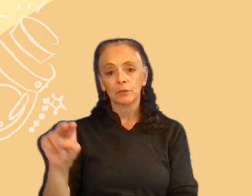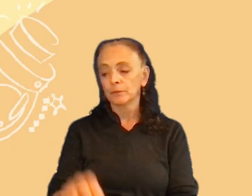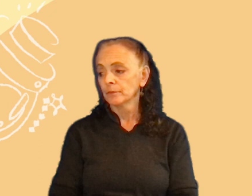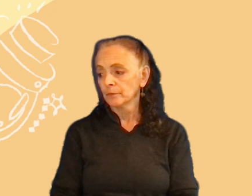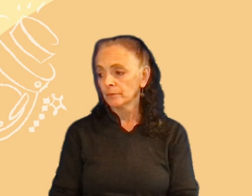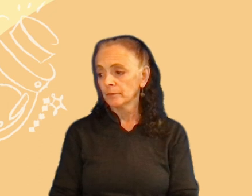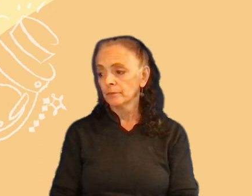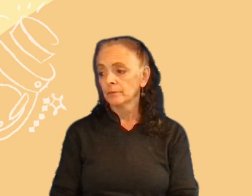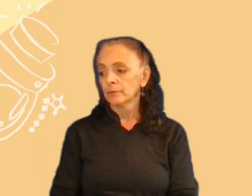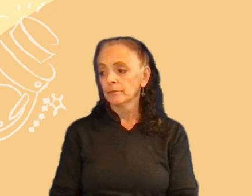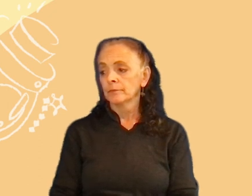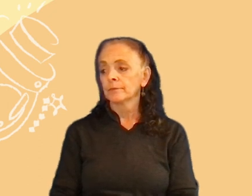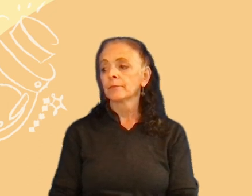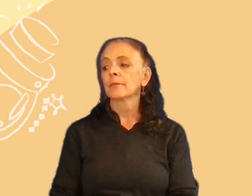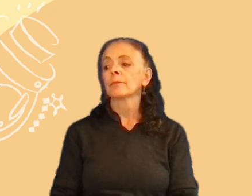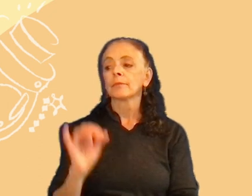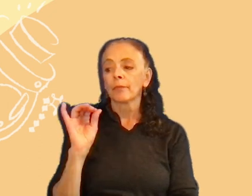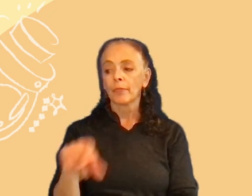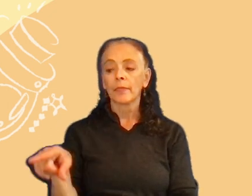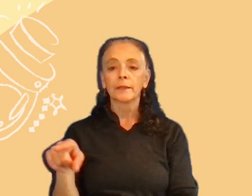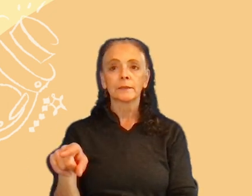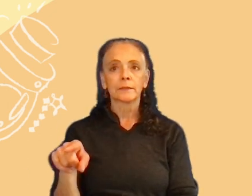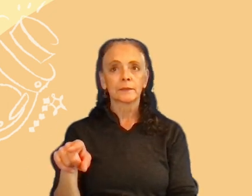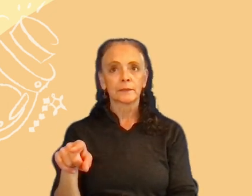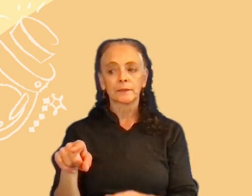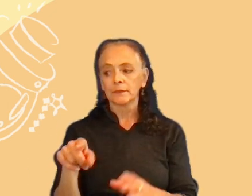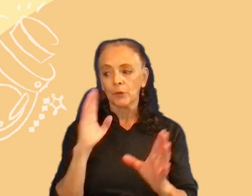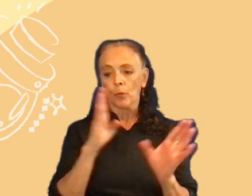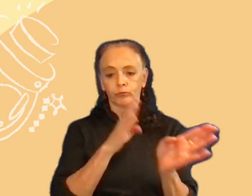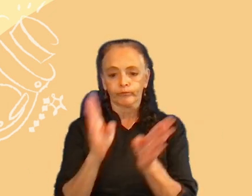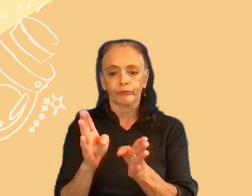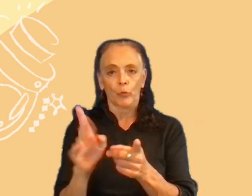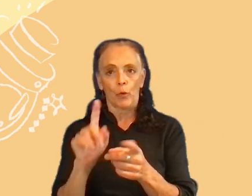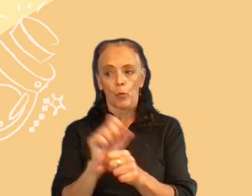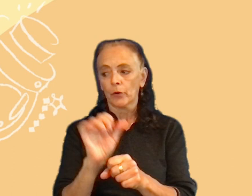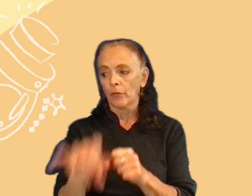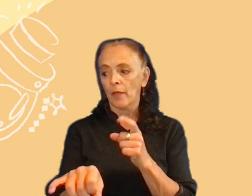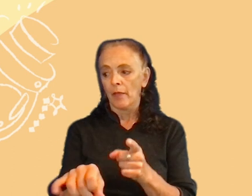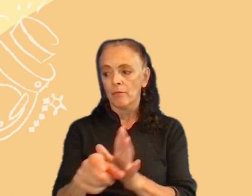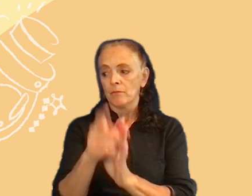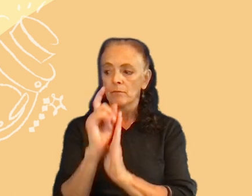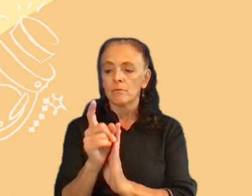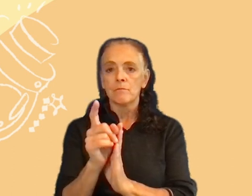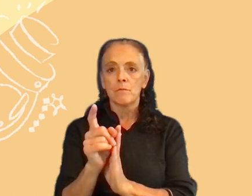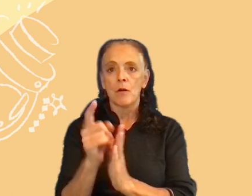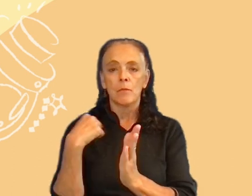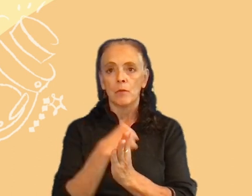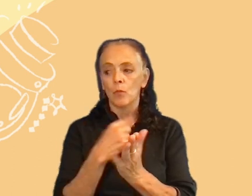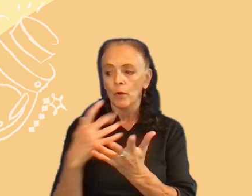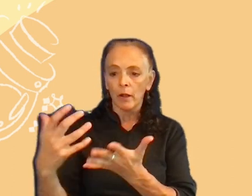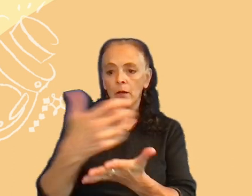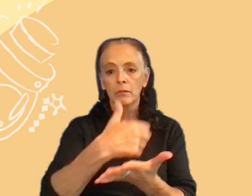uh this is the the step of where we worked on that this is the moment that we collect got all the